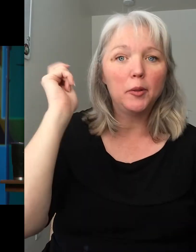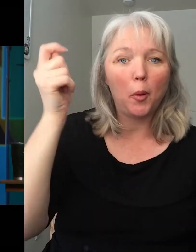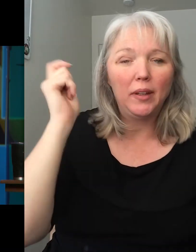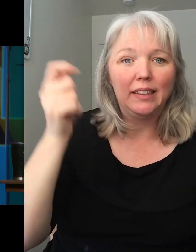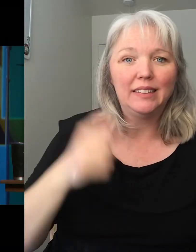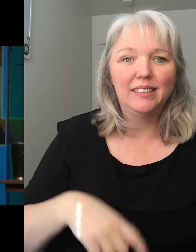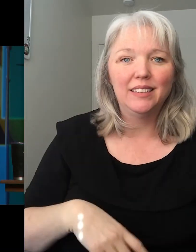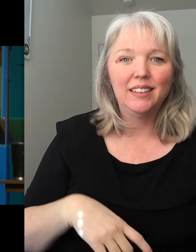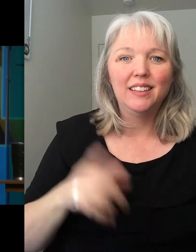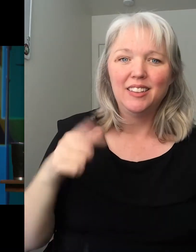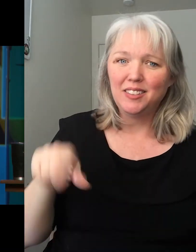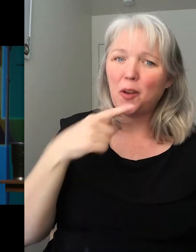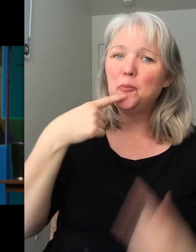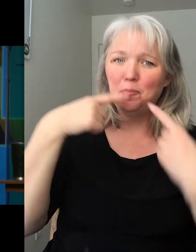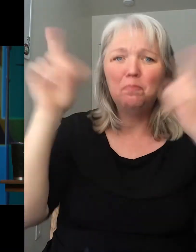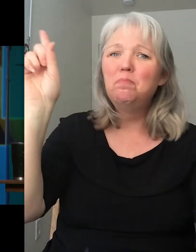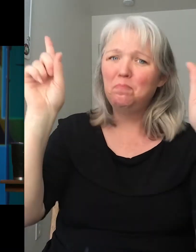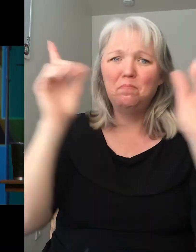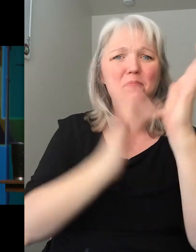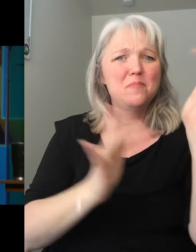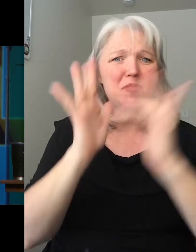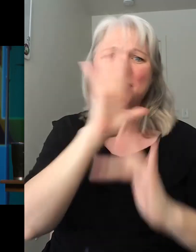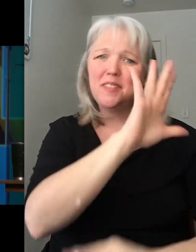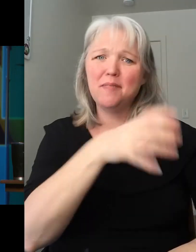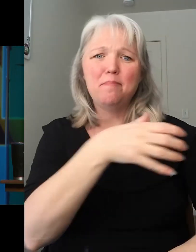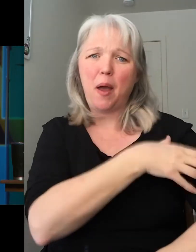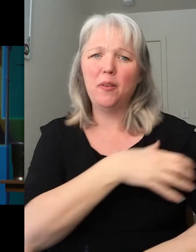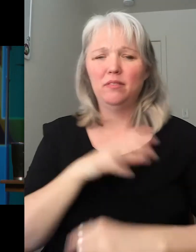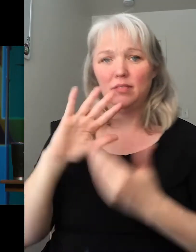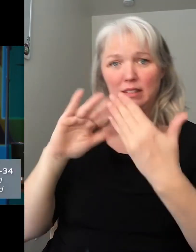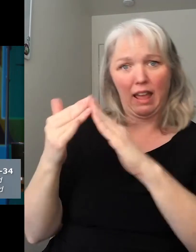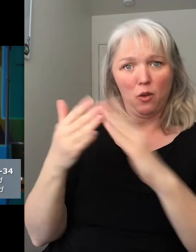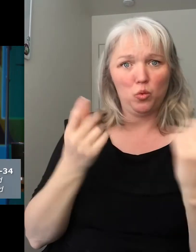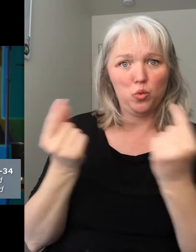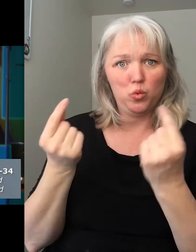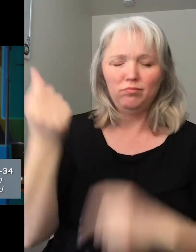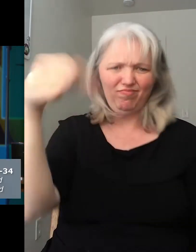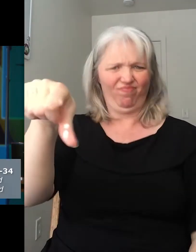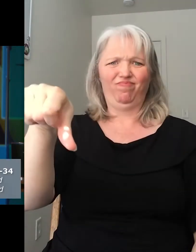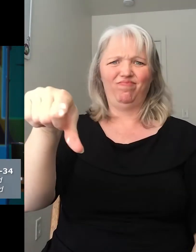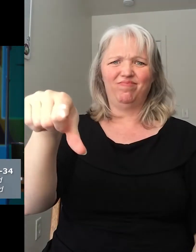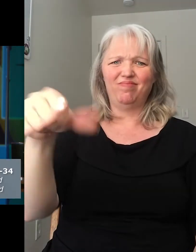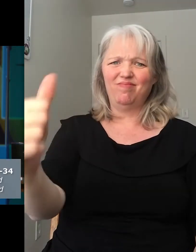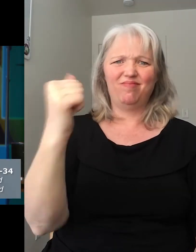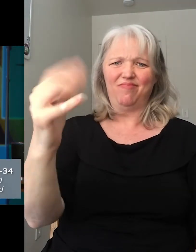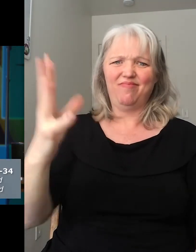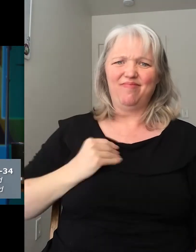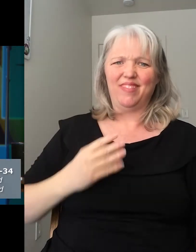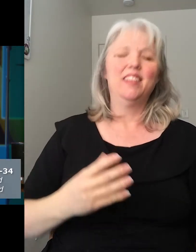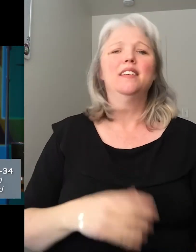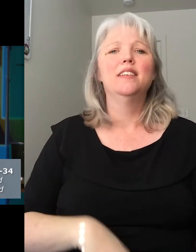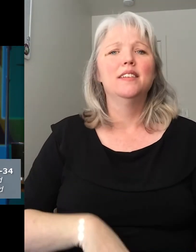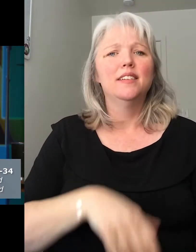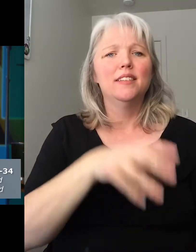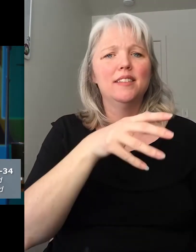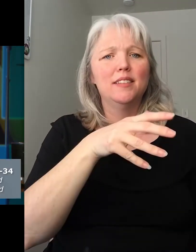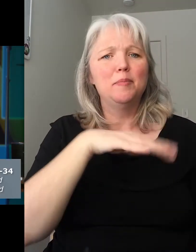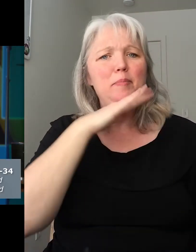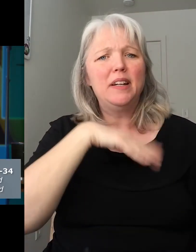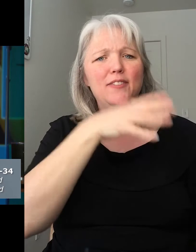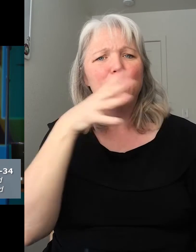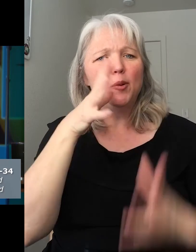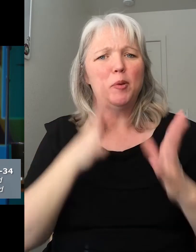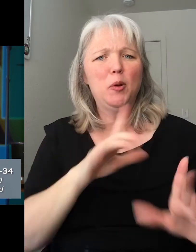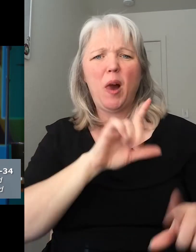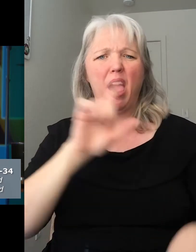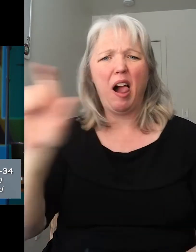become those who testify of the power of Jesus. What about the town? Well, the town rejected him. The herdsman ran away, went